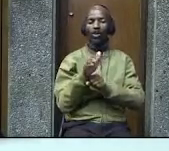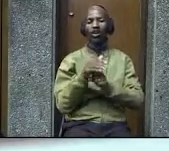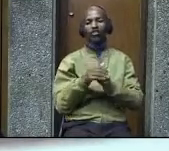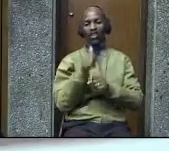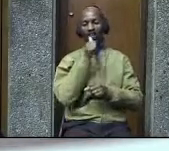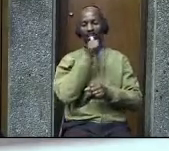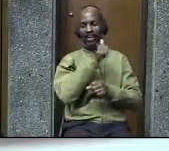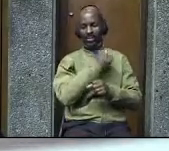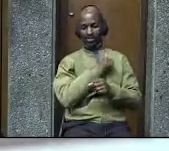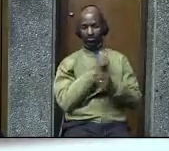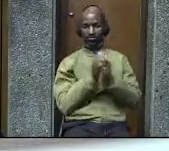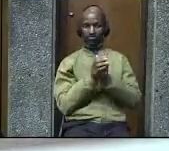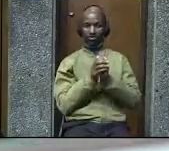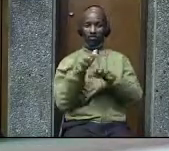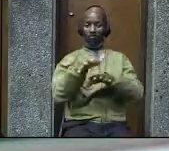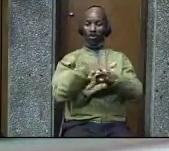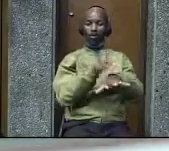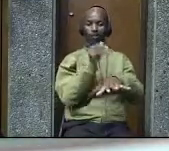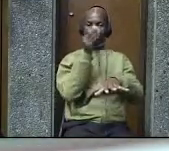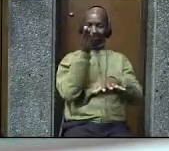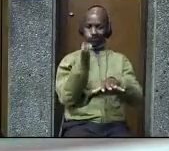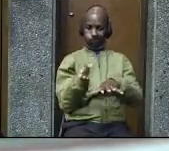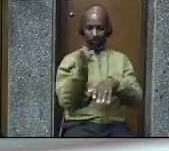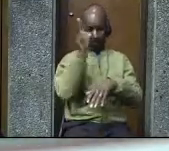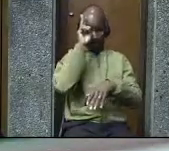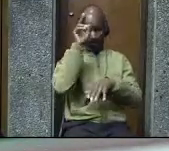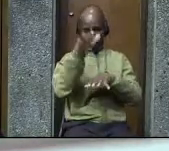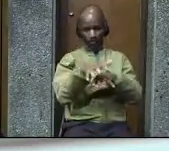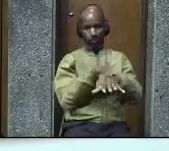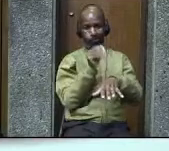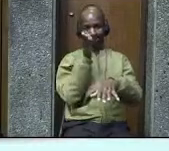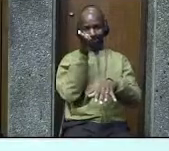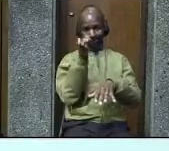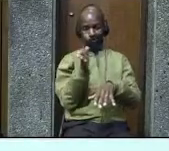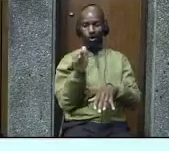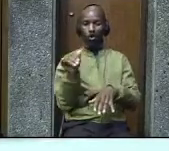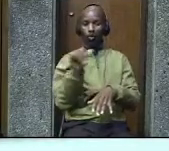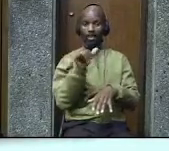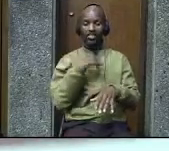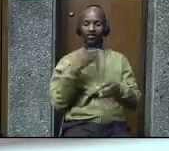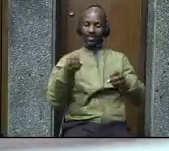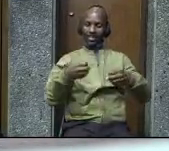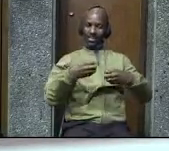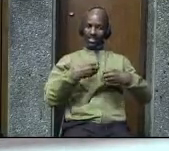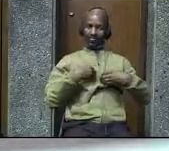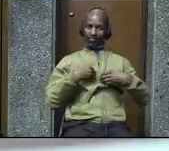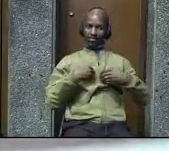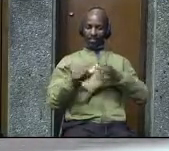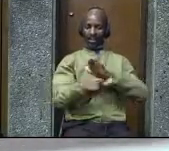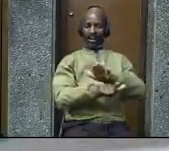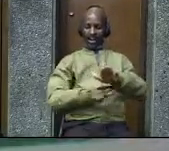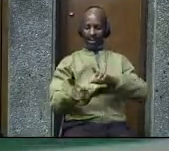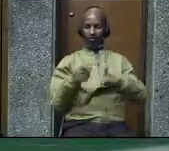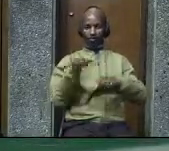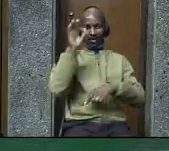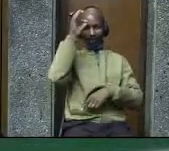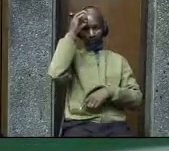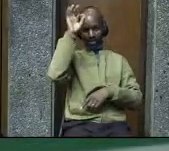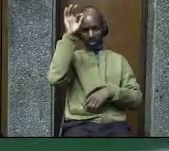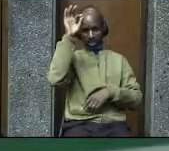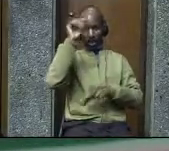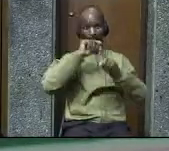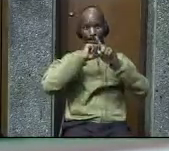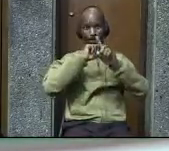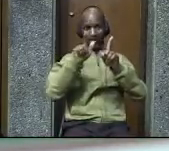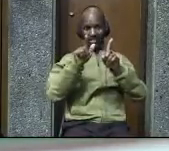previously disadvantaged farmers, black farmers, which have received land from government, but